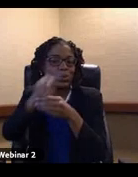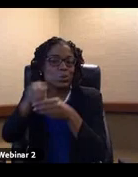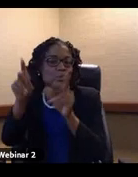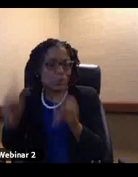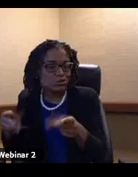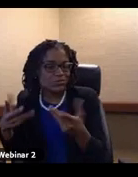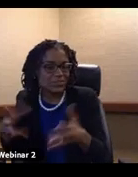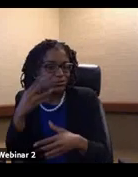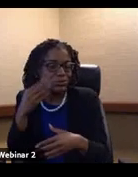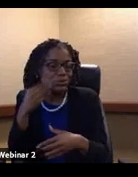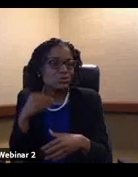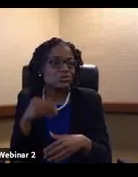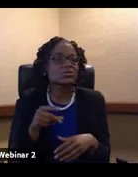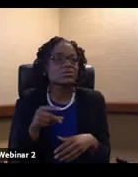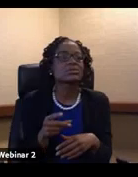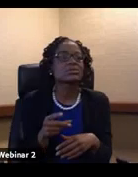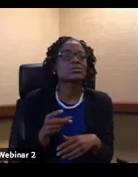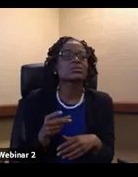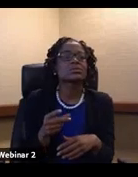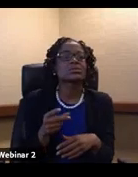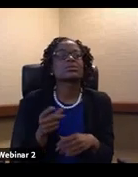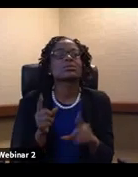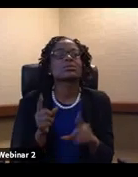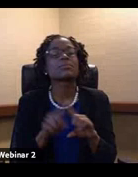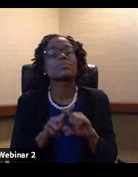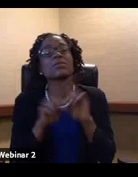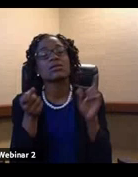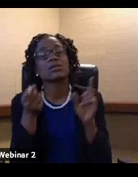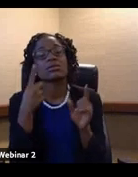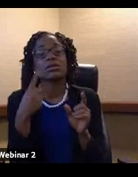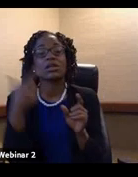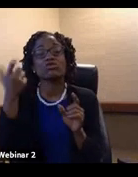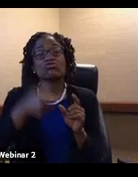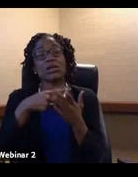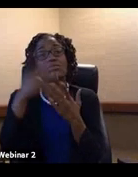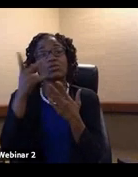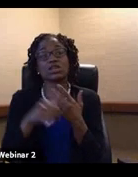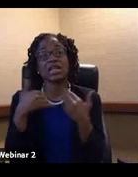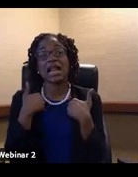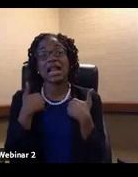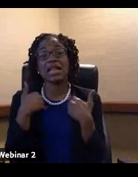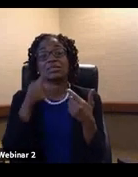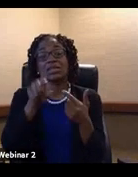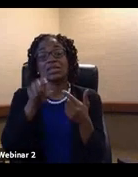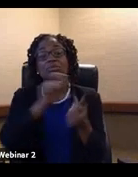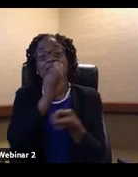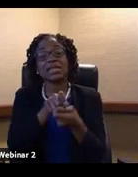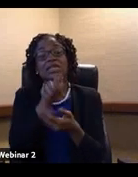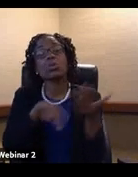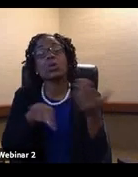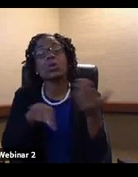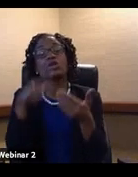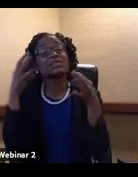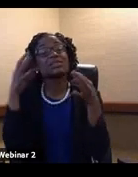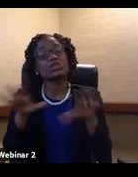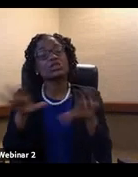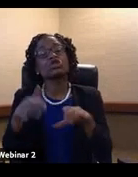the collaboration somewhat. Again, the core two organizations should still be together, but the grant project does not have to be exactly what you were funded to do